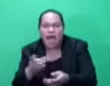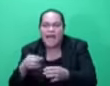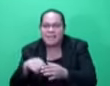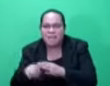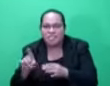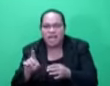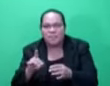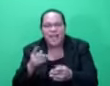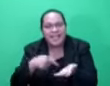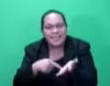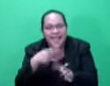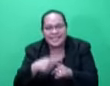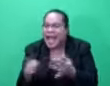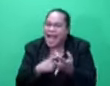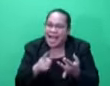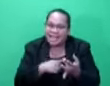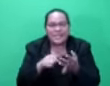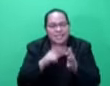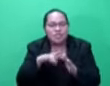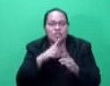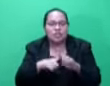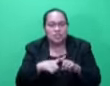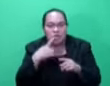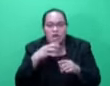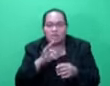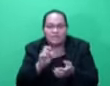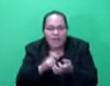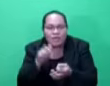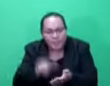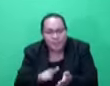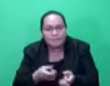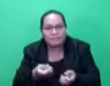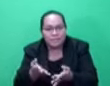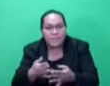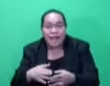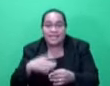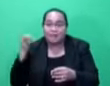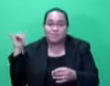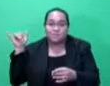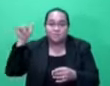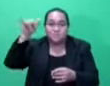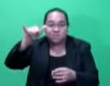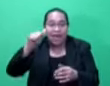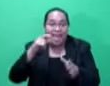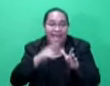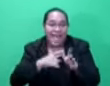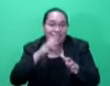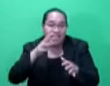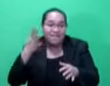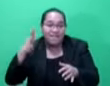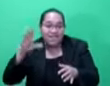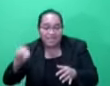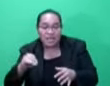the eco, and other taxes to help the recovery become a reality. The Airbus A350 must fly into